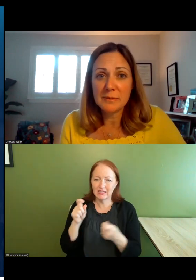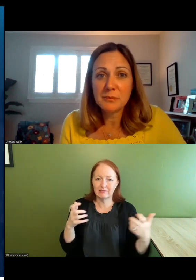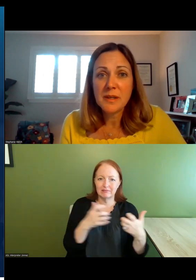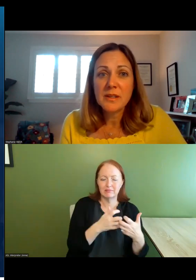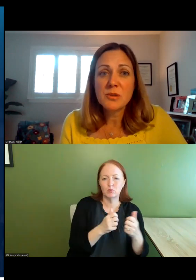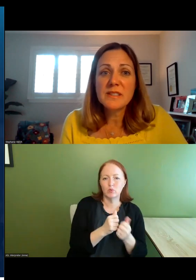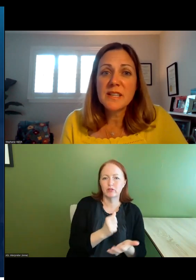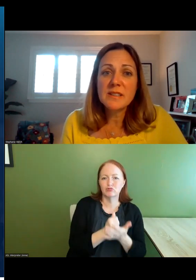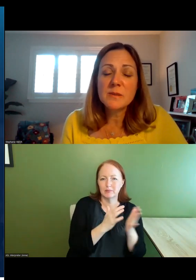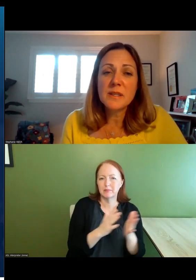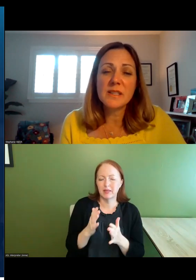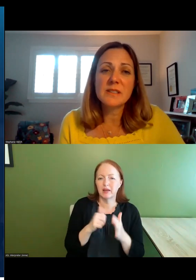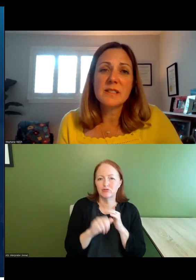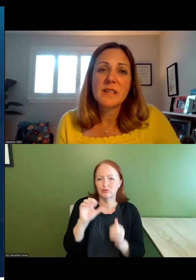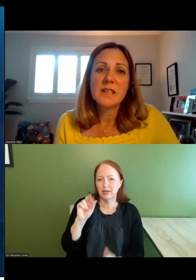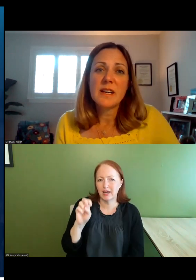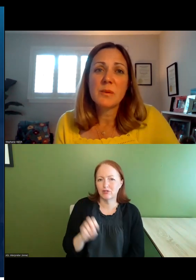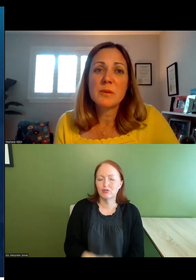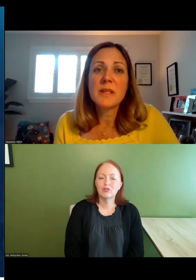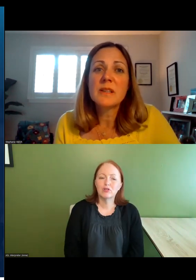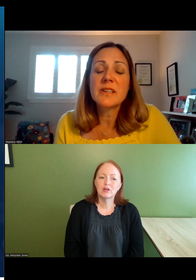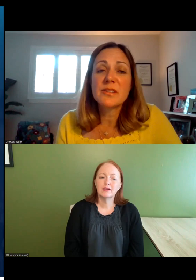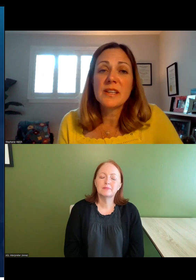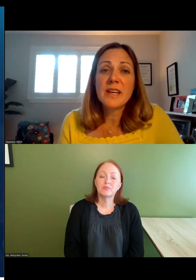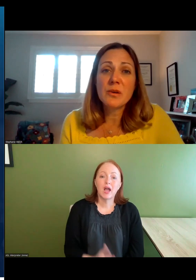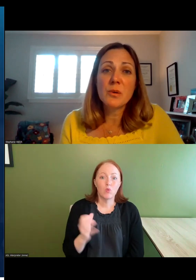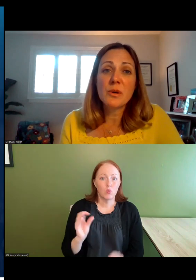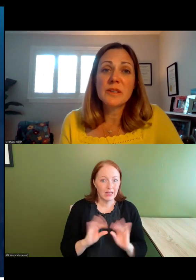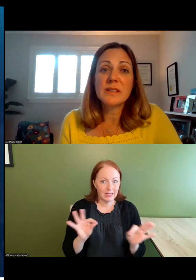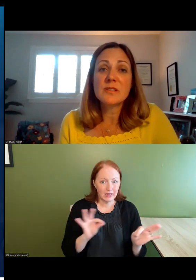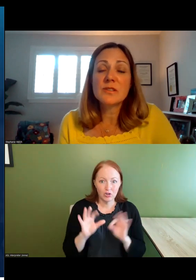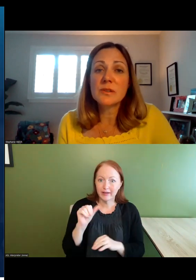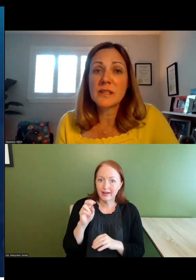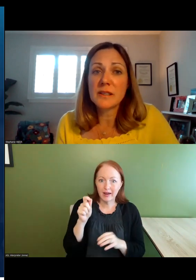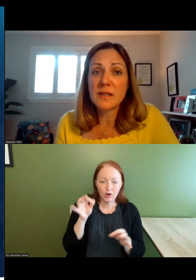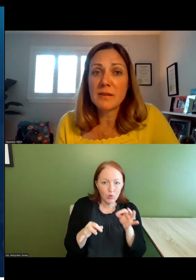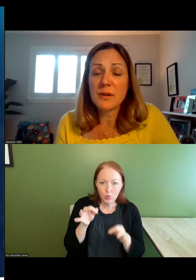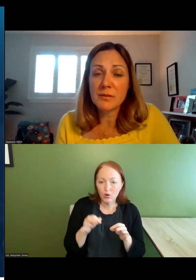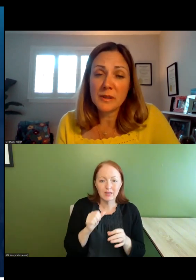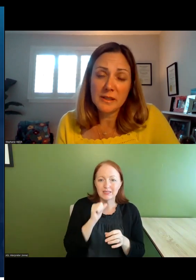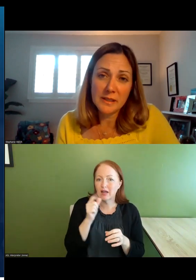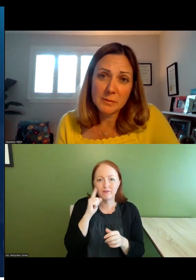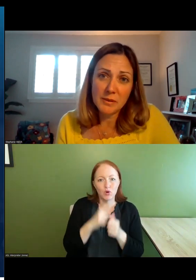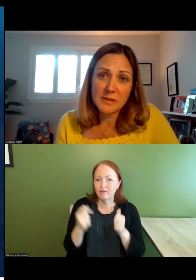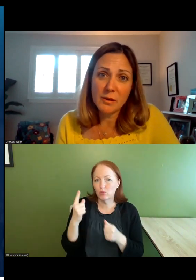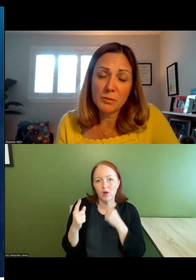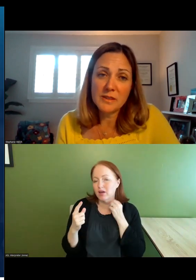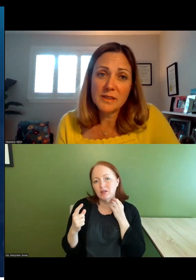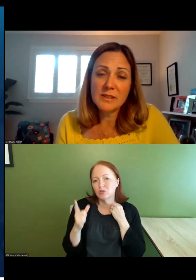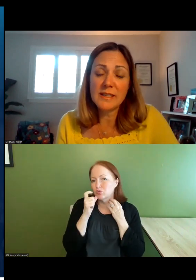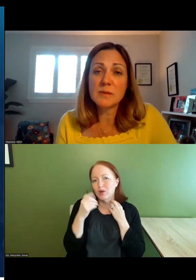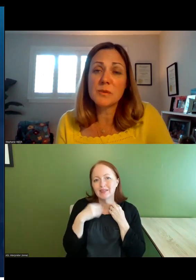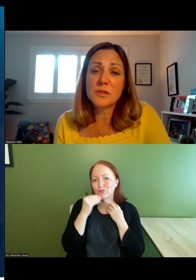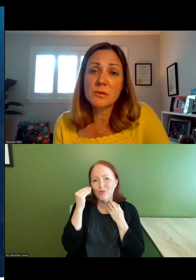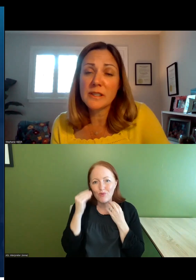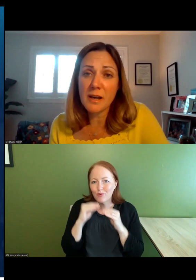treatment plan. So I say this because I want to be clear that care court is certainly not for everyone experiencing